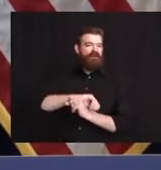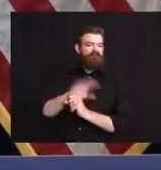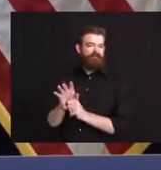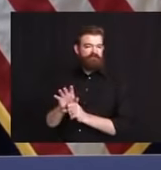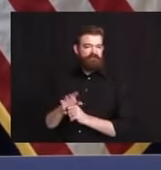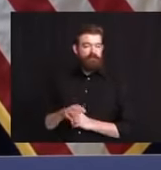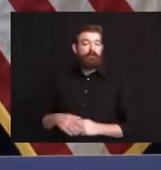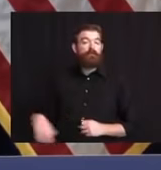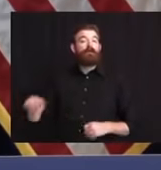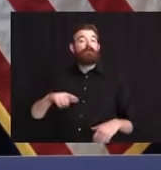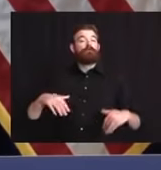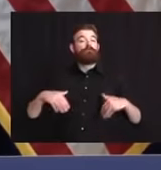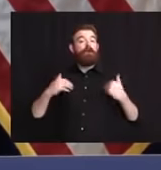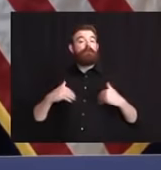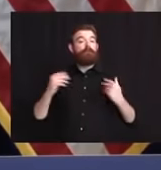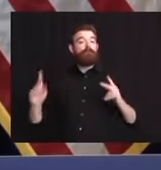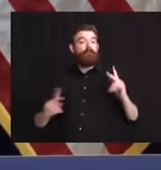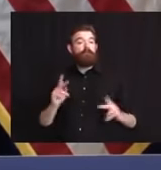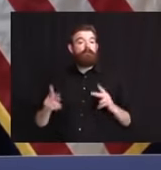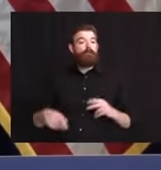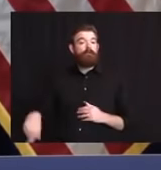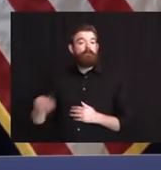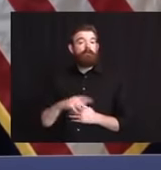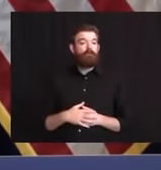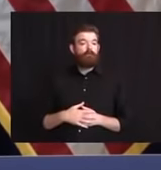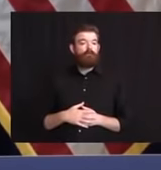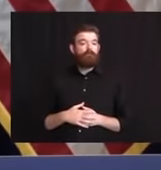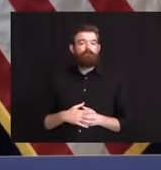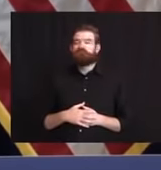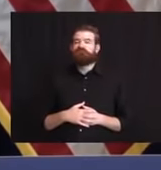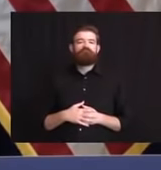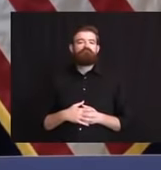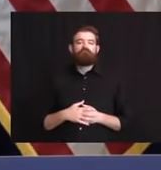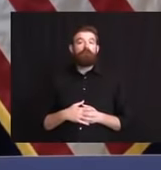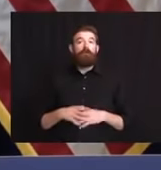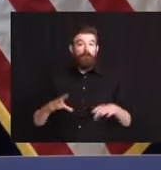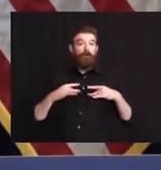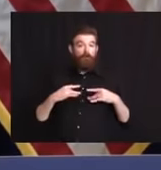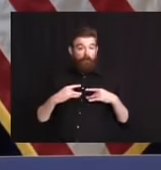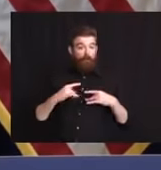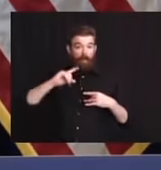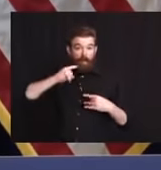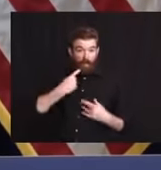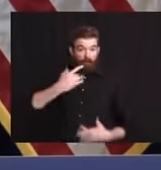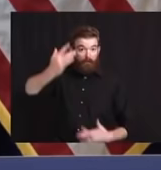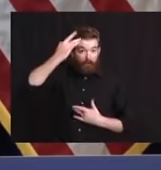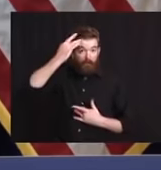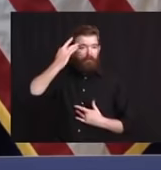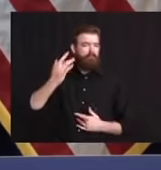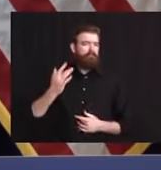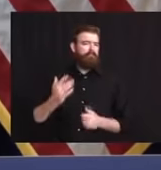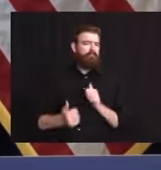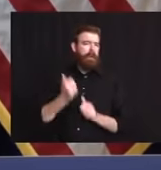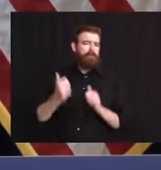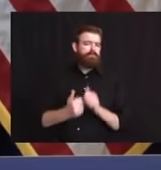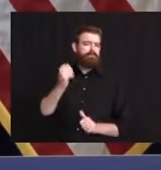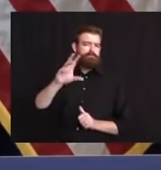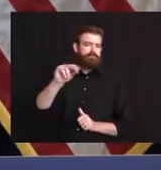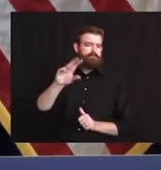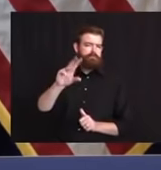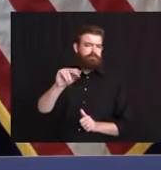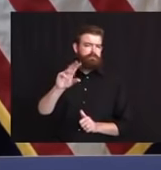likely to develop complications or more severe illness associated with COVID-19, the fact is